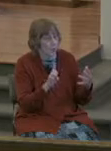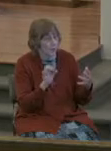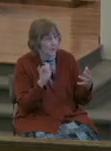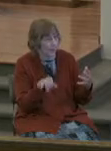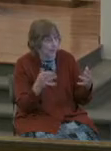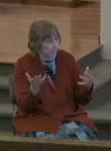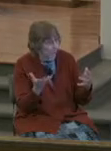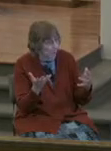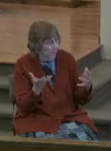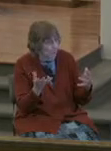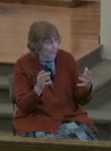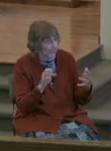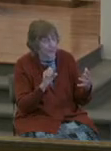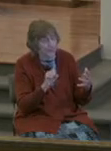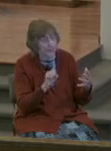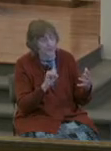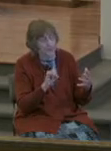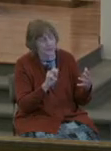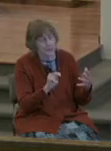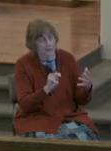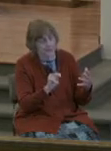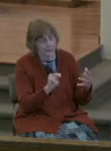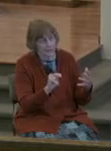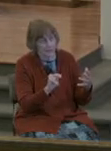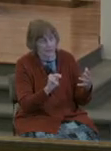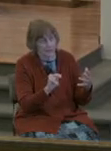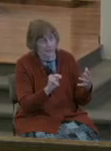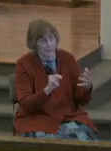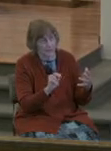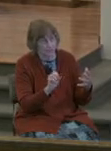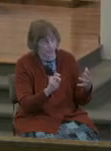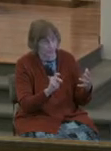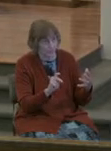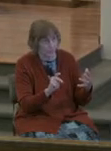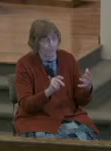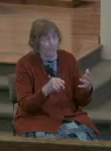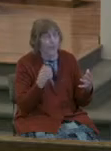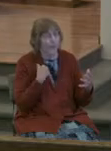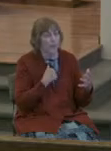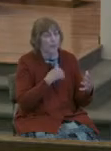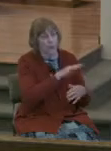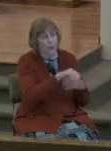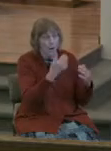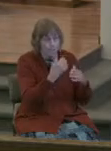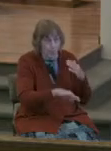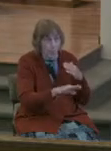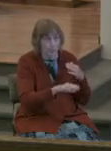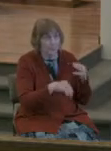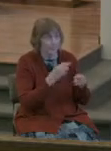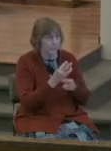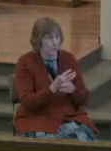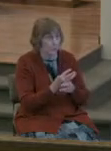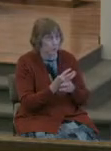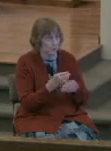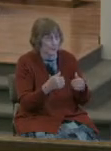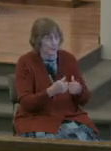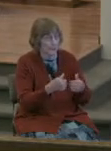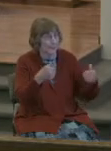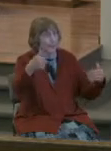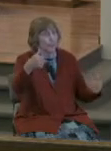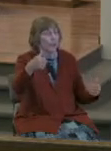cause is? It's sin. Okay? We are all born into this world